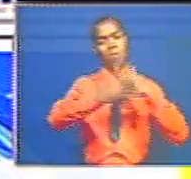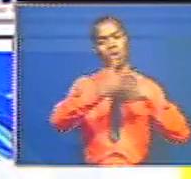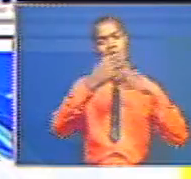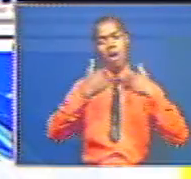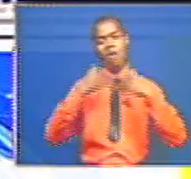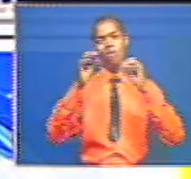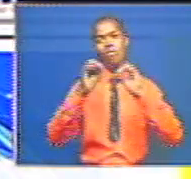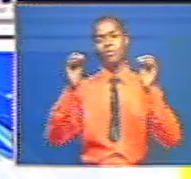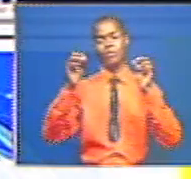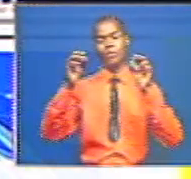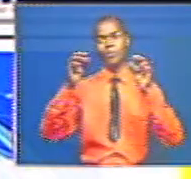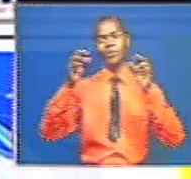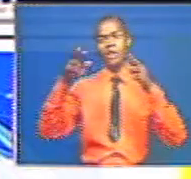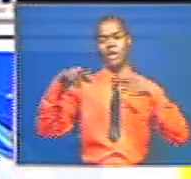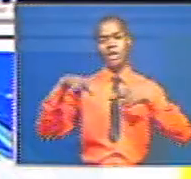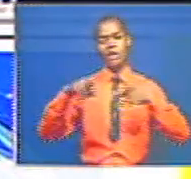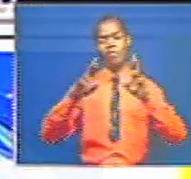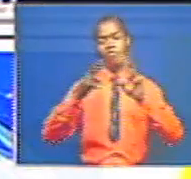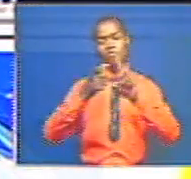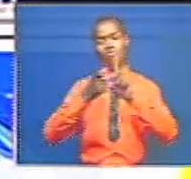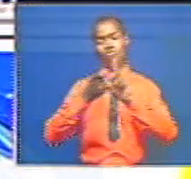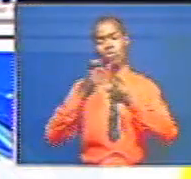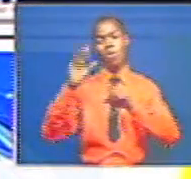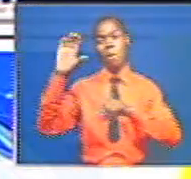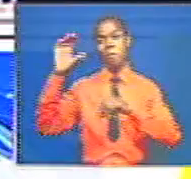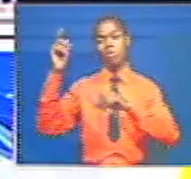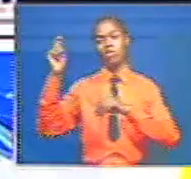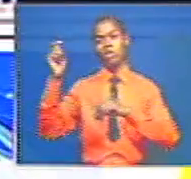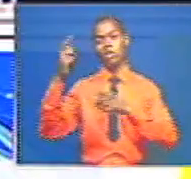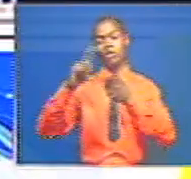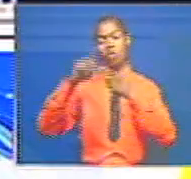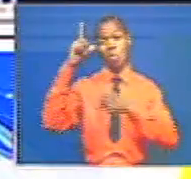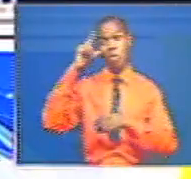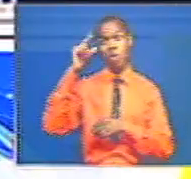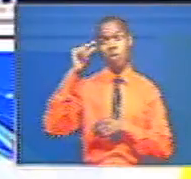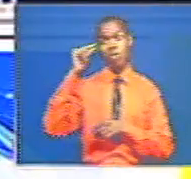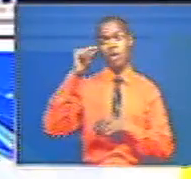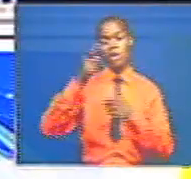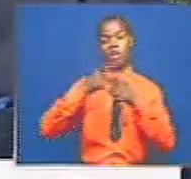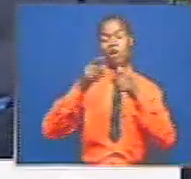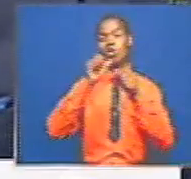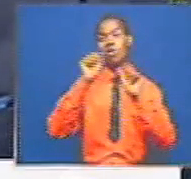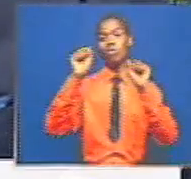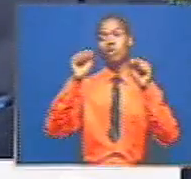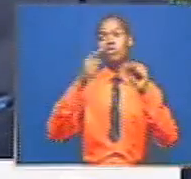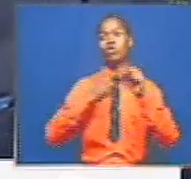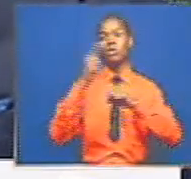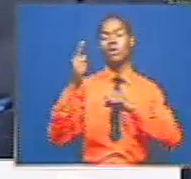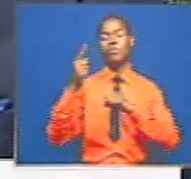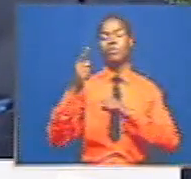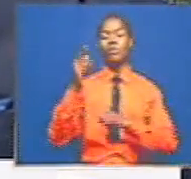runs from Mount Kenya all the way to coast, mm-hmm. to Mombasa. Mm-hmm. That river, you cannot say it is a Murang'a River, or it is